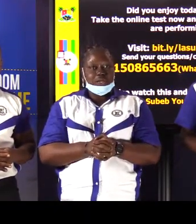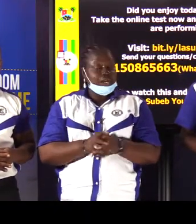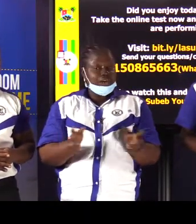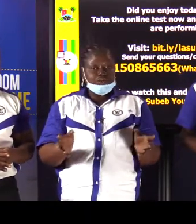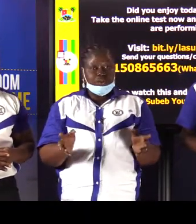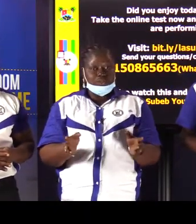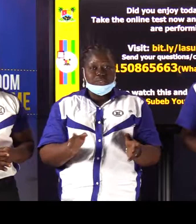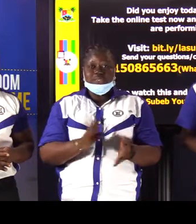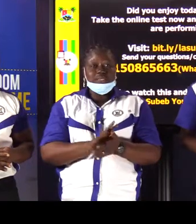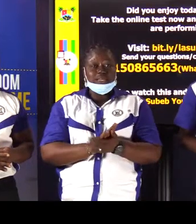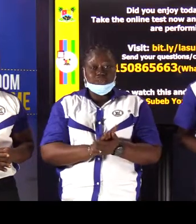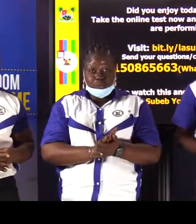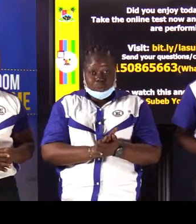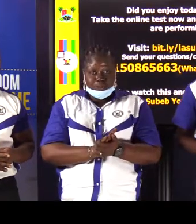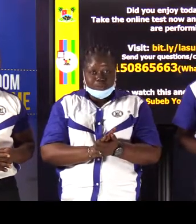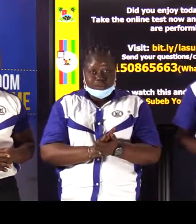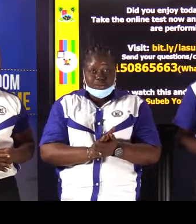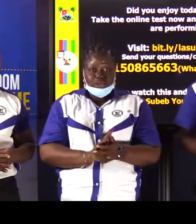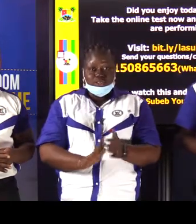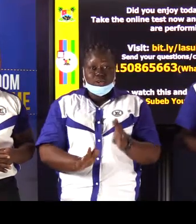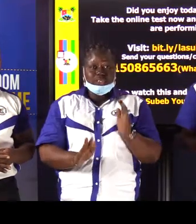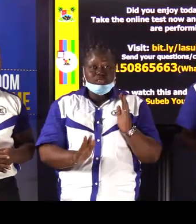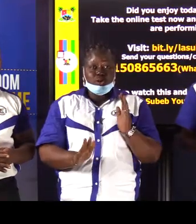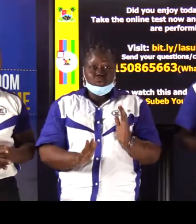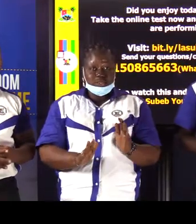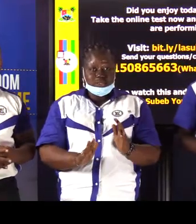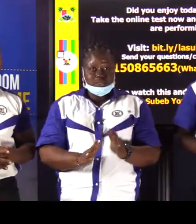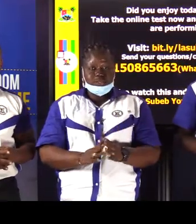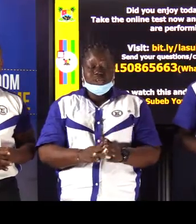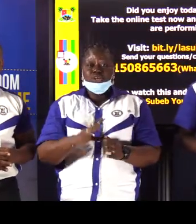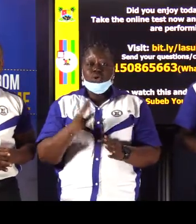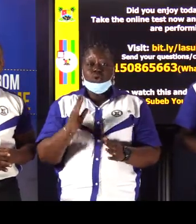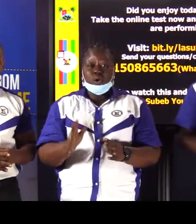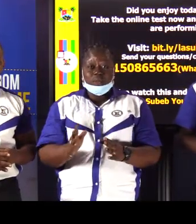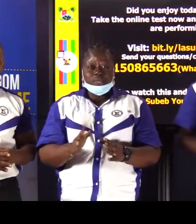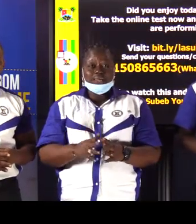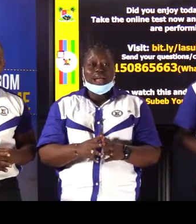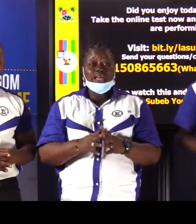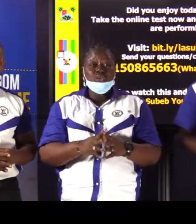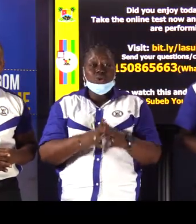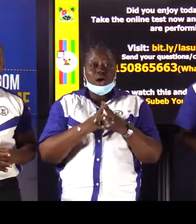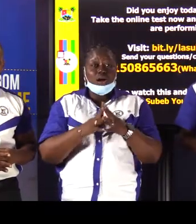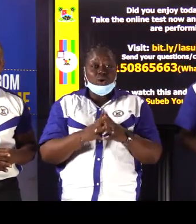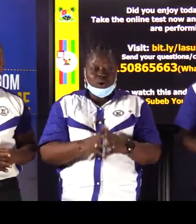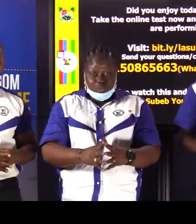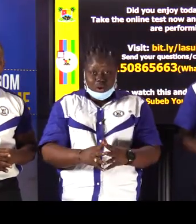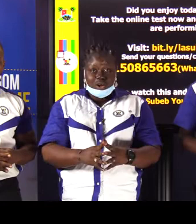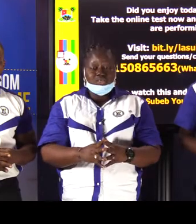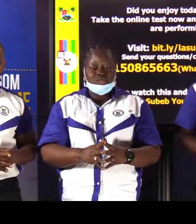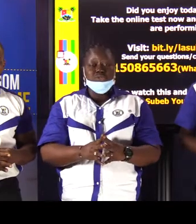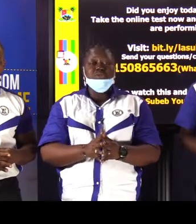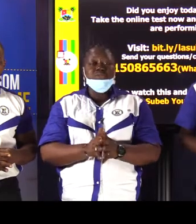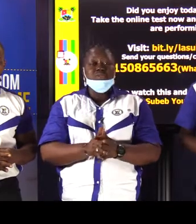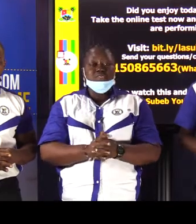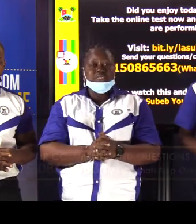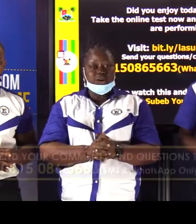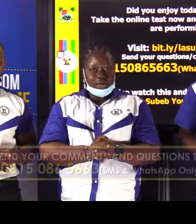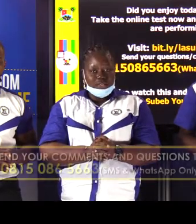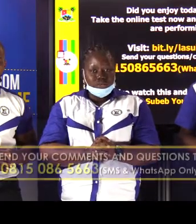smartphones. If not, there's no problem. Just send your questions, your comments, and your homework